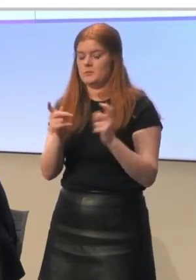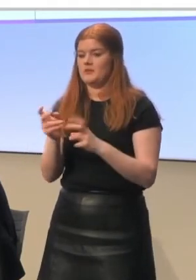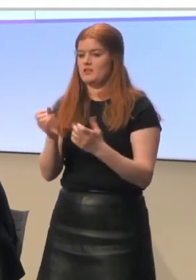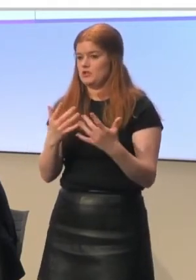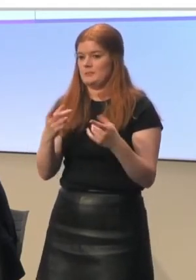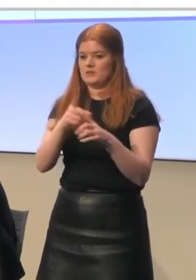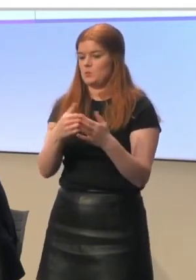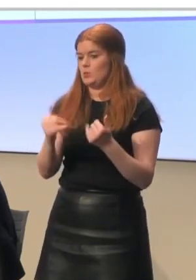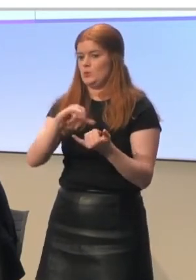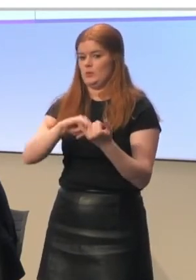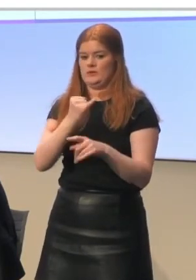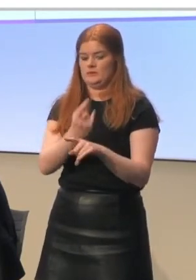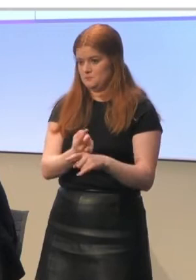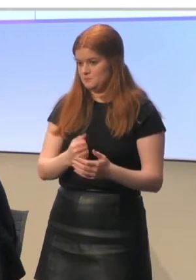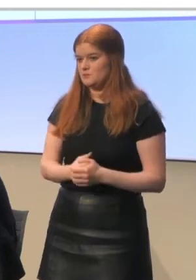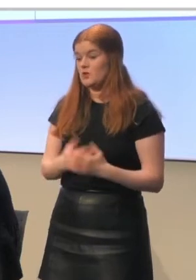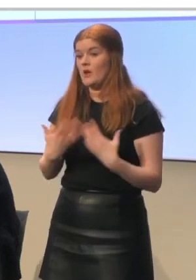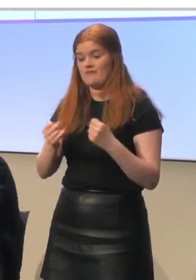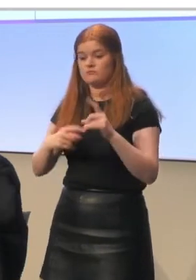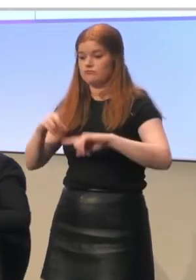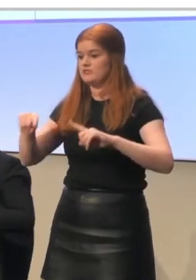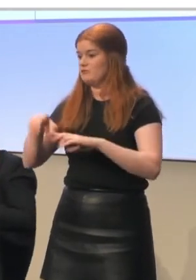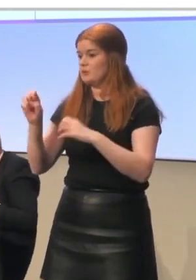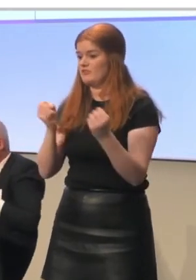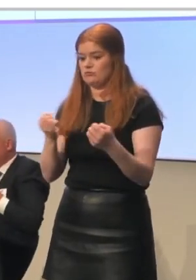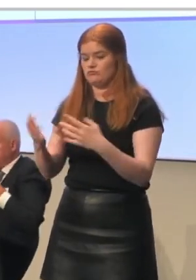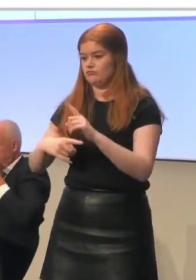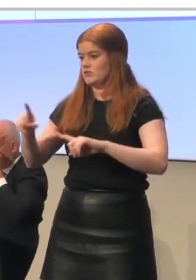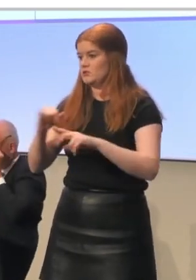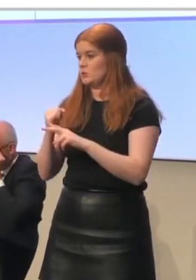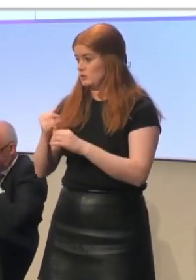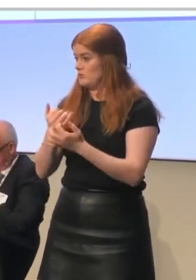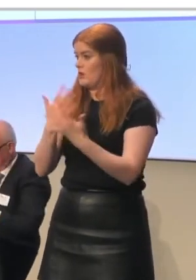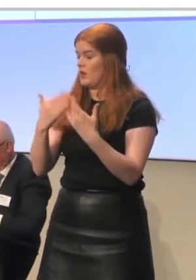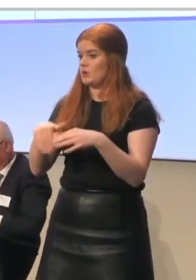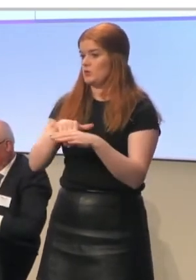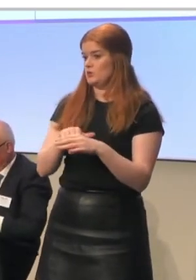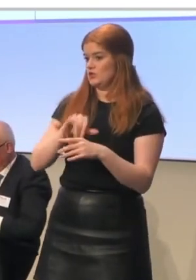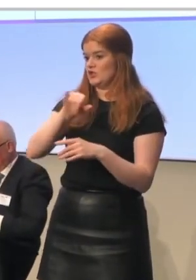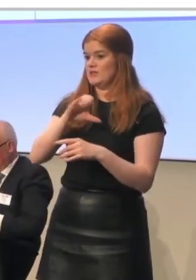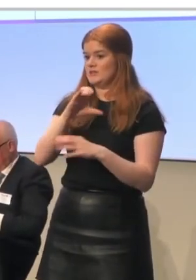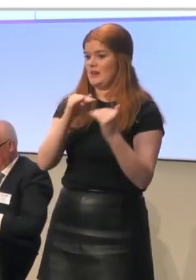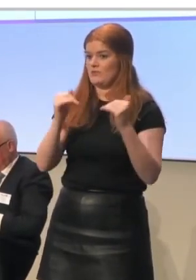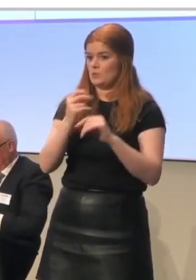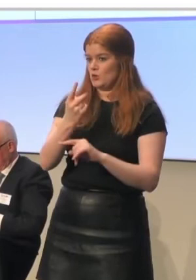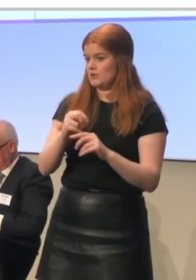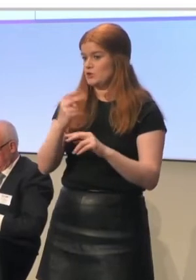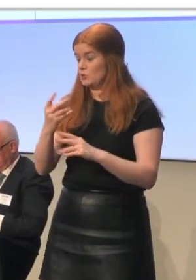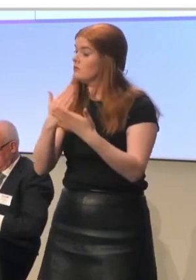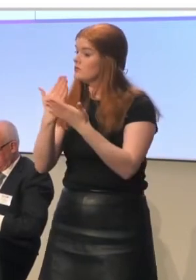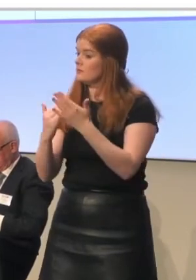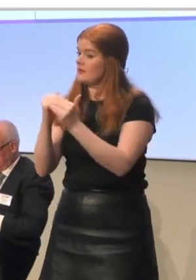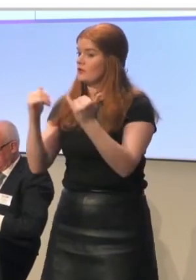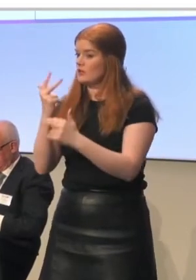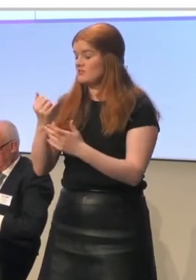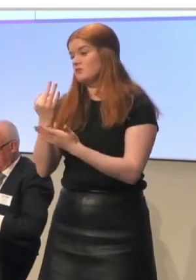accordingly. So we had a diversity of provision within the schools. A lot of them included JC levels 1 and 2, some level 3,